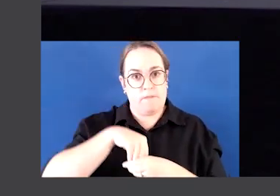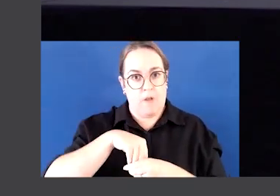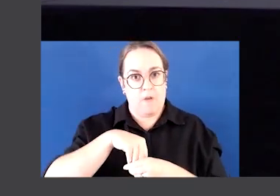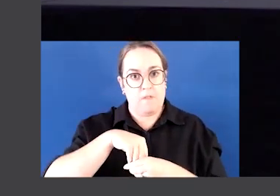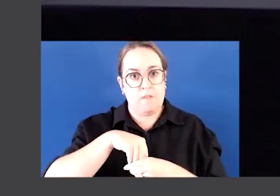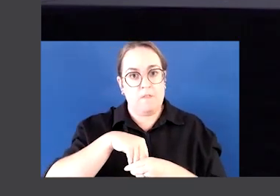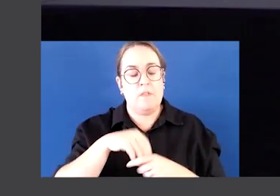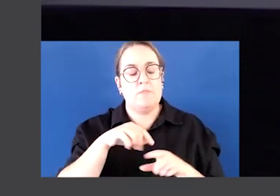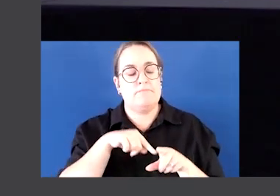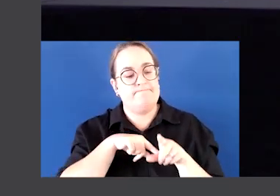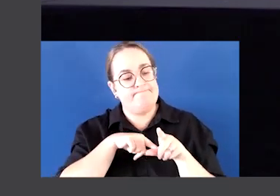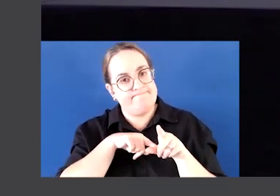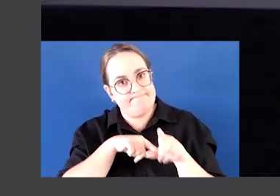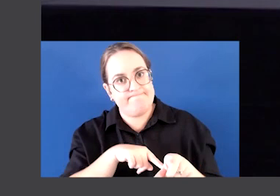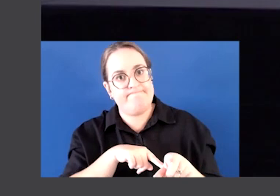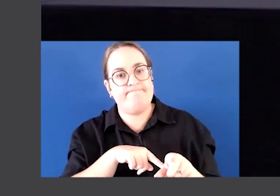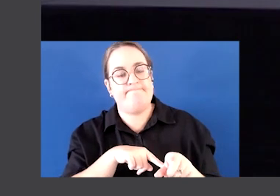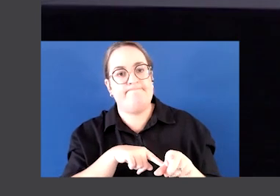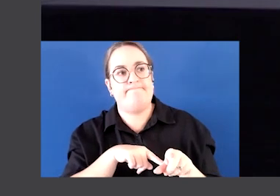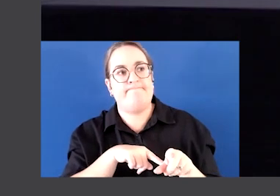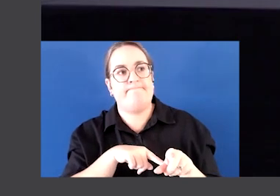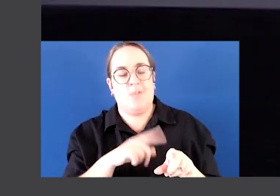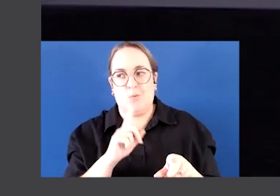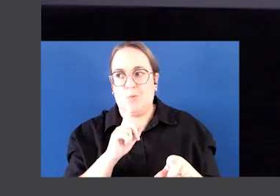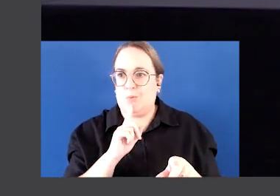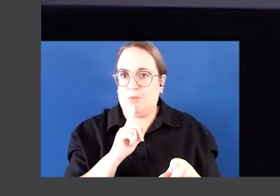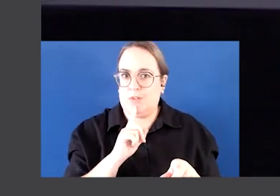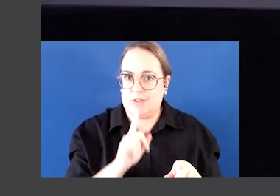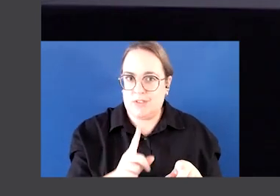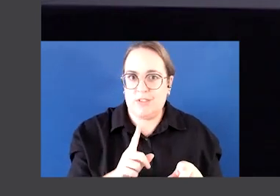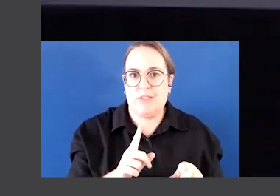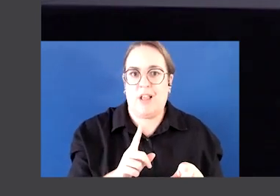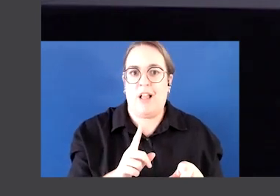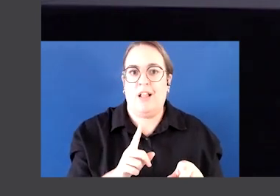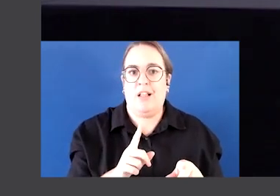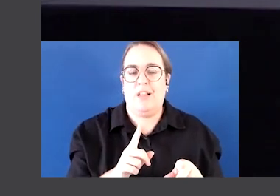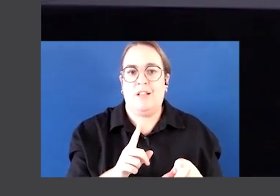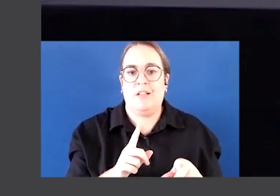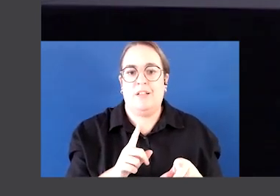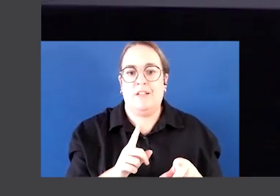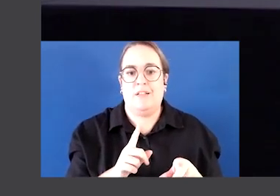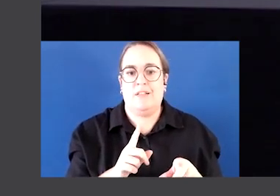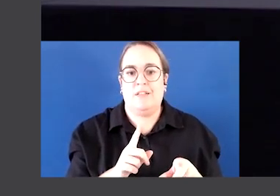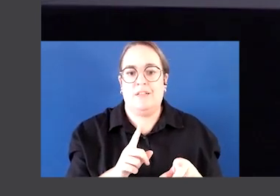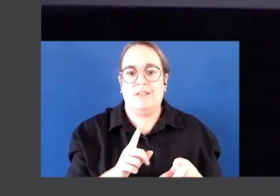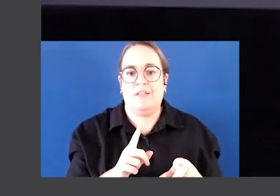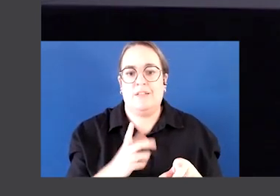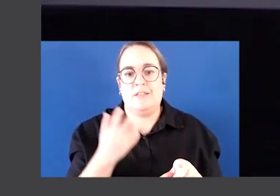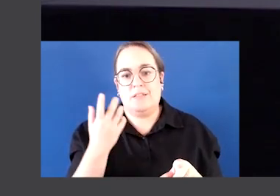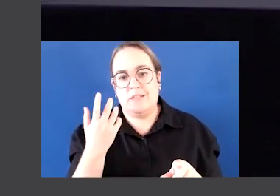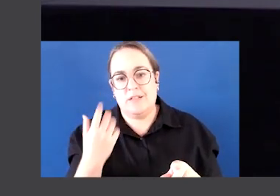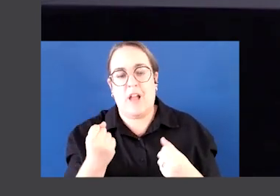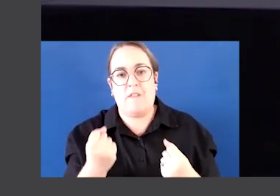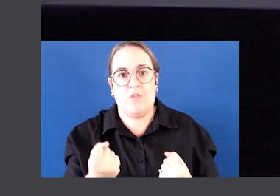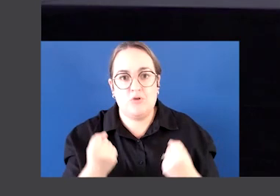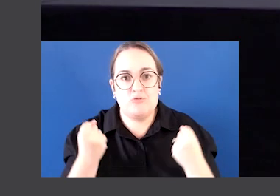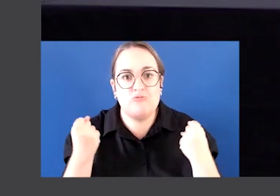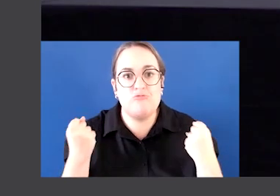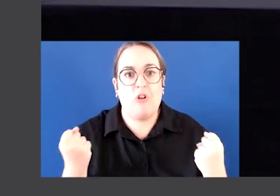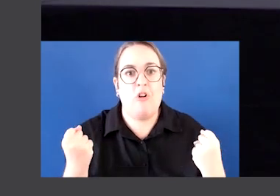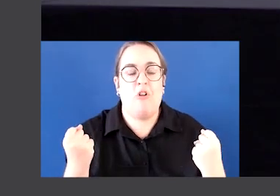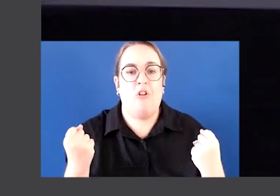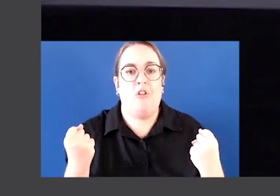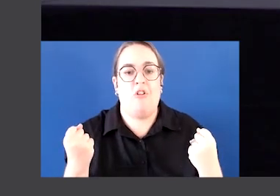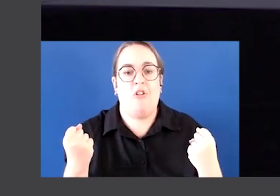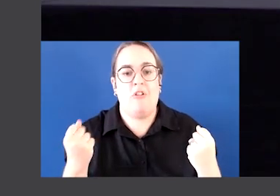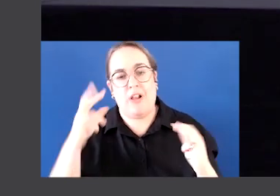equally, is a very strong way of sending that message to any parties that are involved, that we've